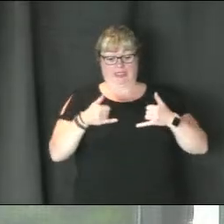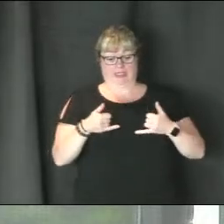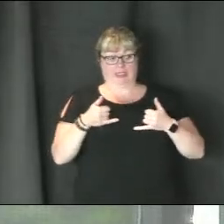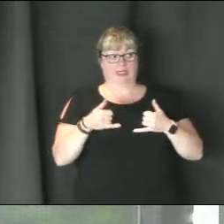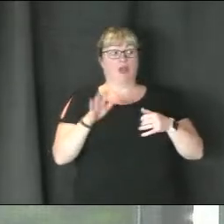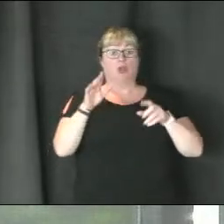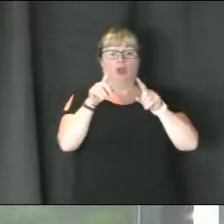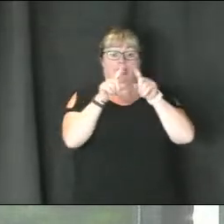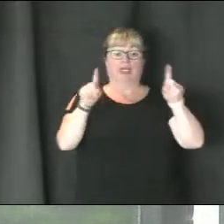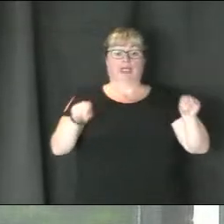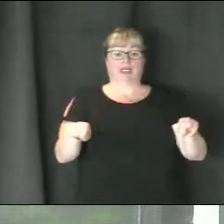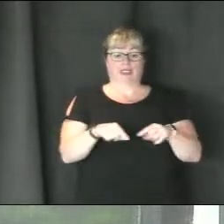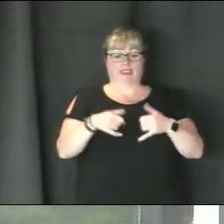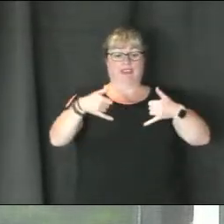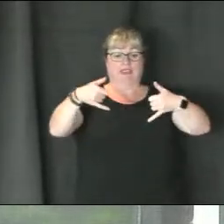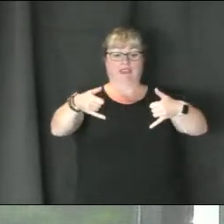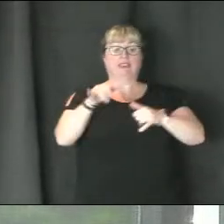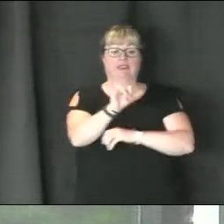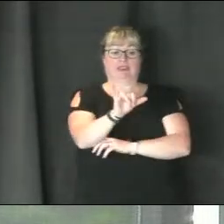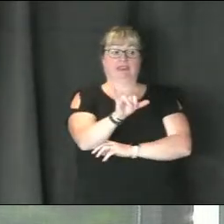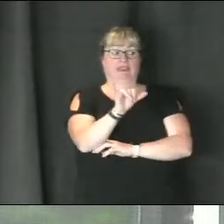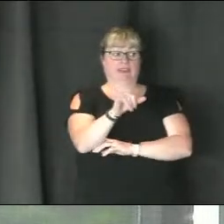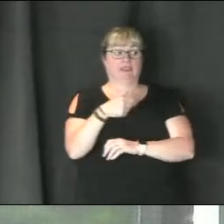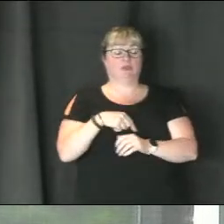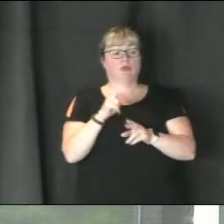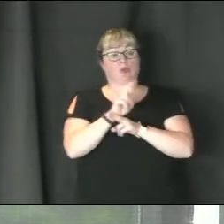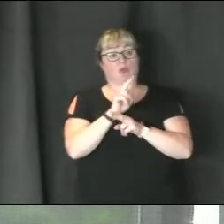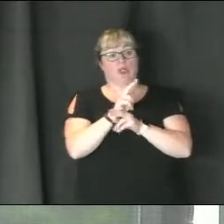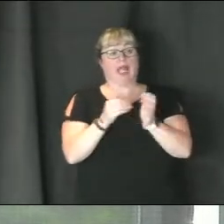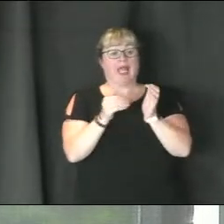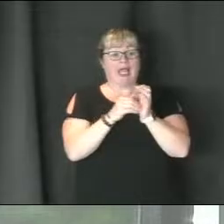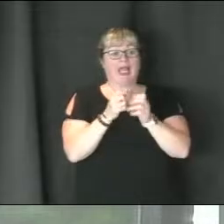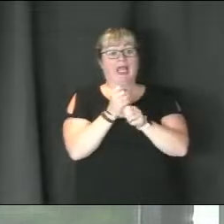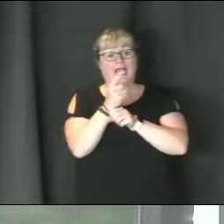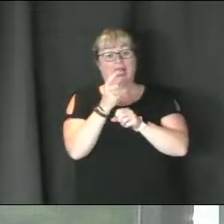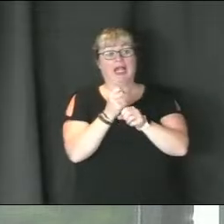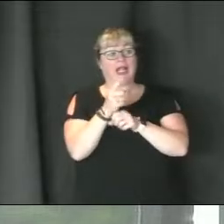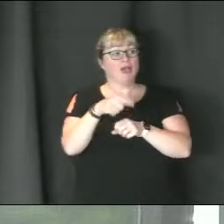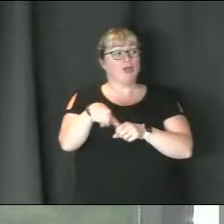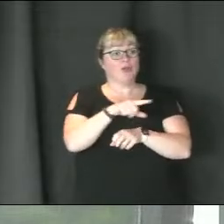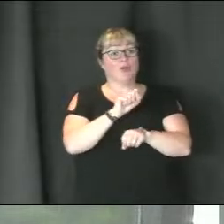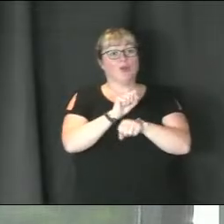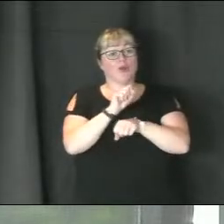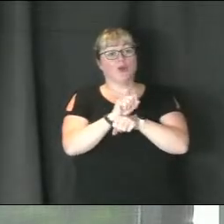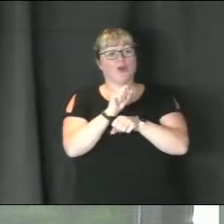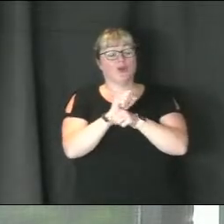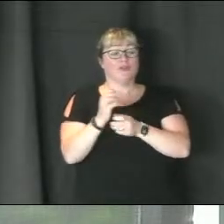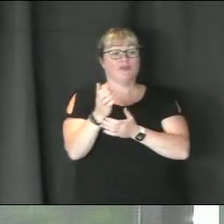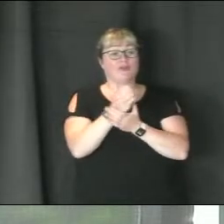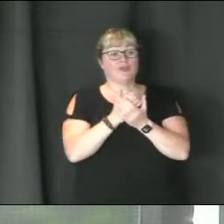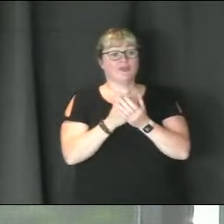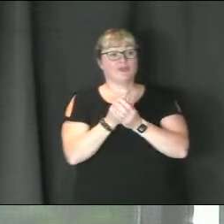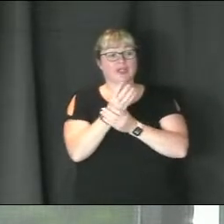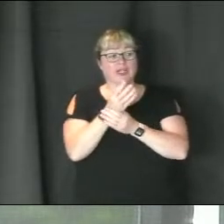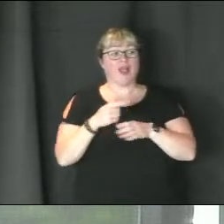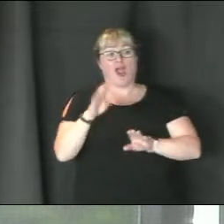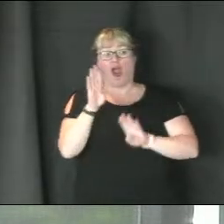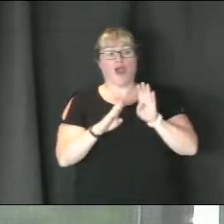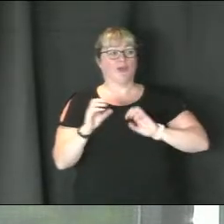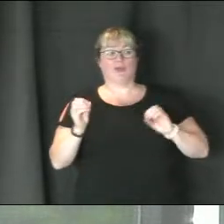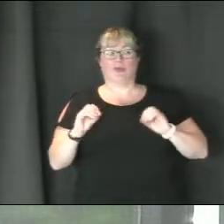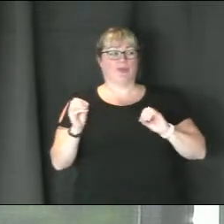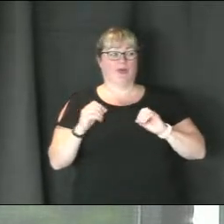are reused each year for this event. For those who are in fundraising world, we're not going to auction them off, so I'm afraid